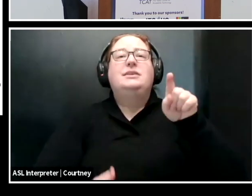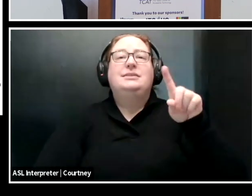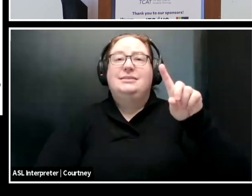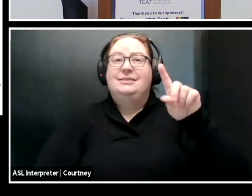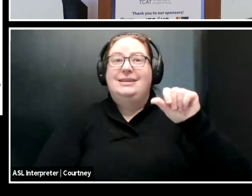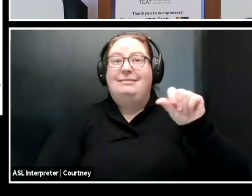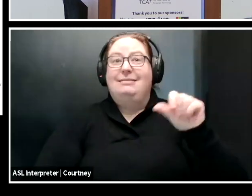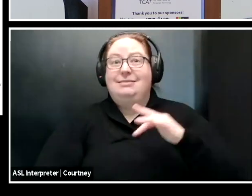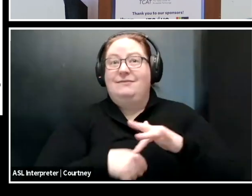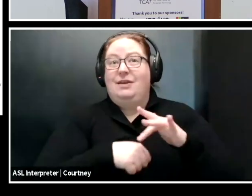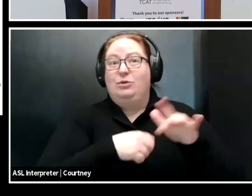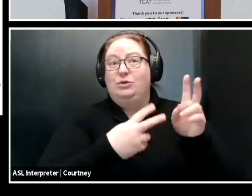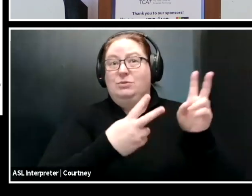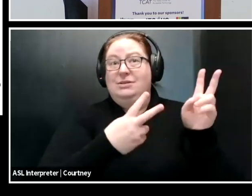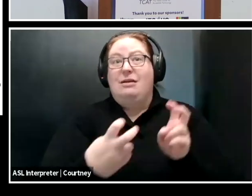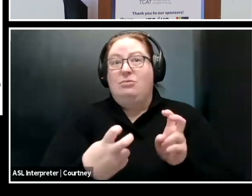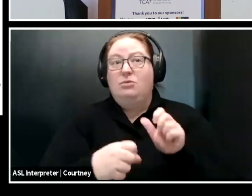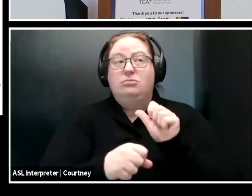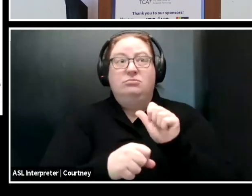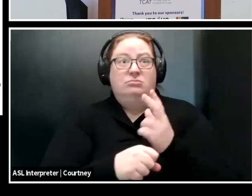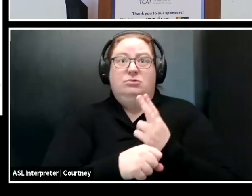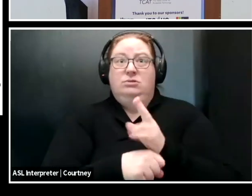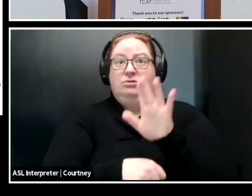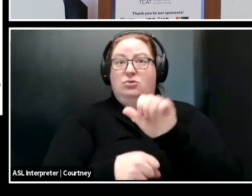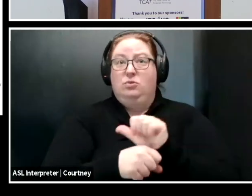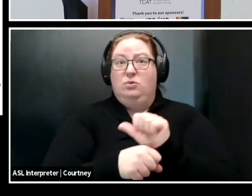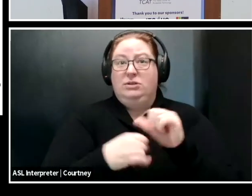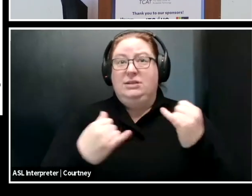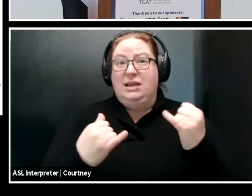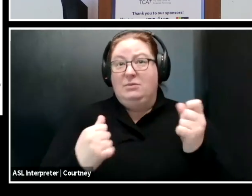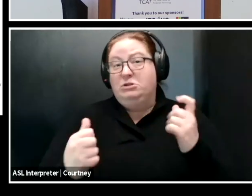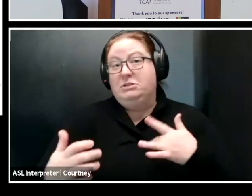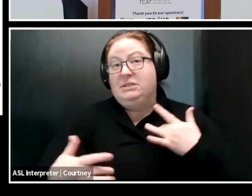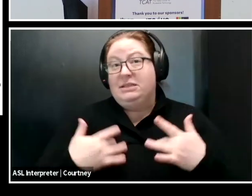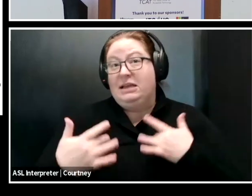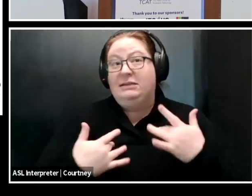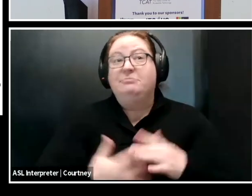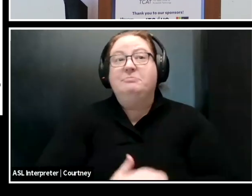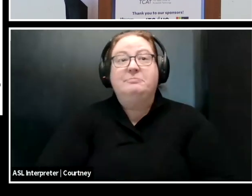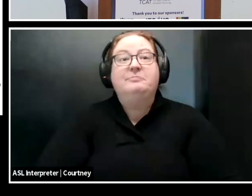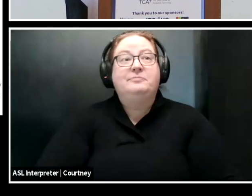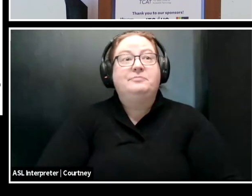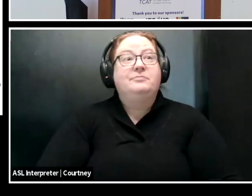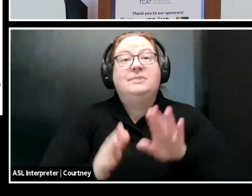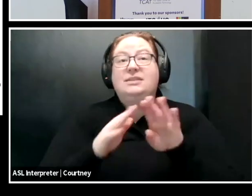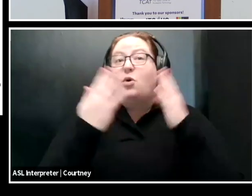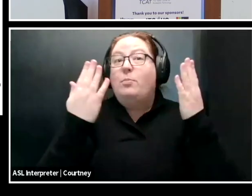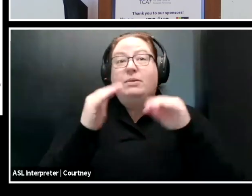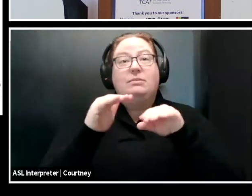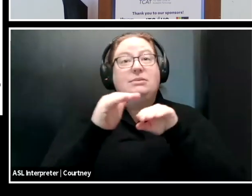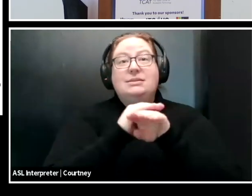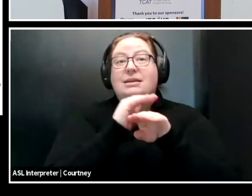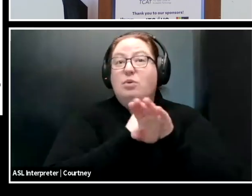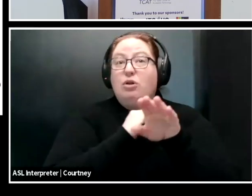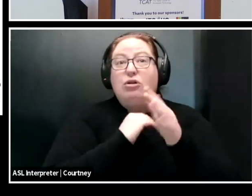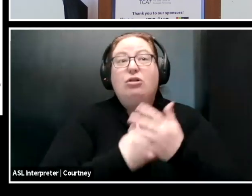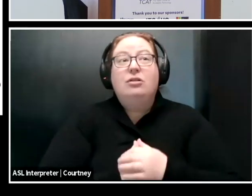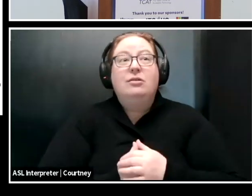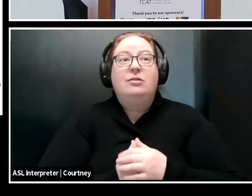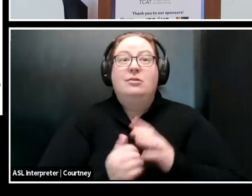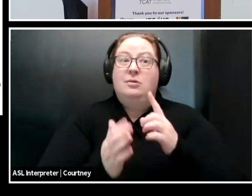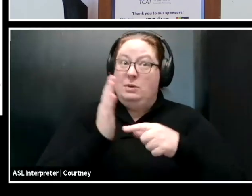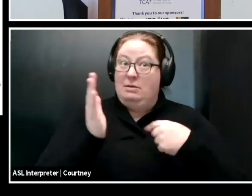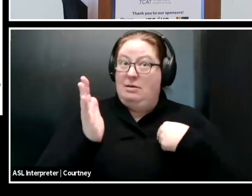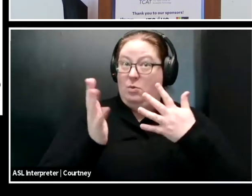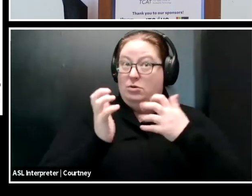download and use in your own work today, which is super exciting. It's open, it's accessible, and the thing that I want to emphasize